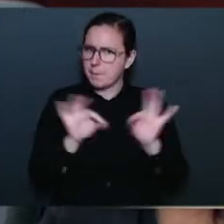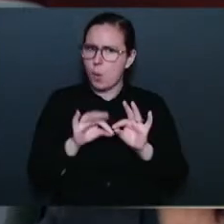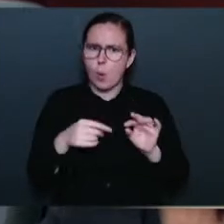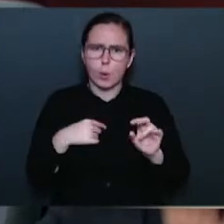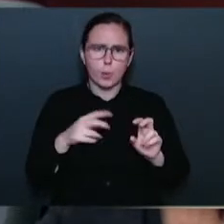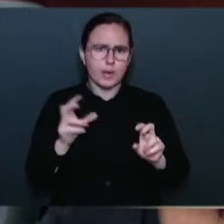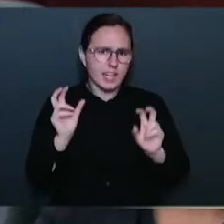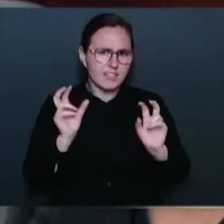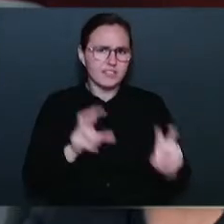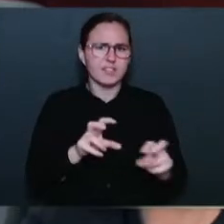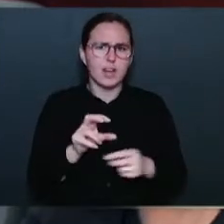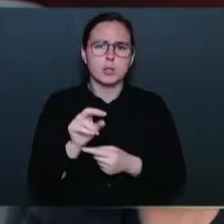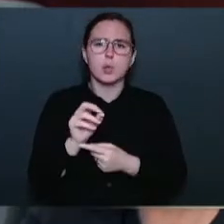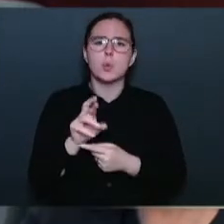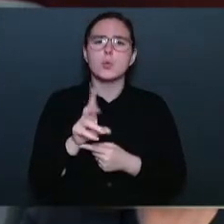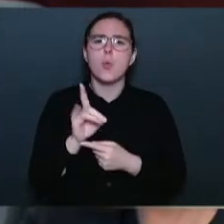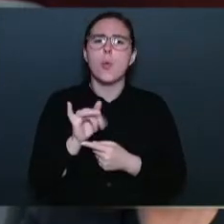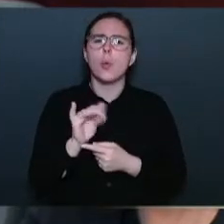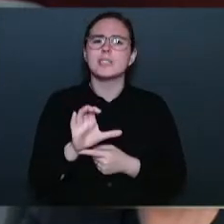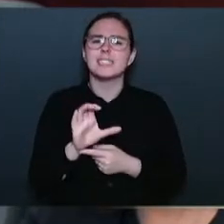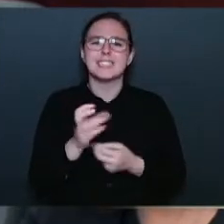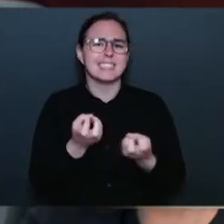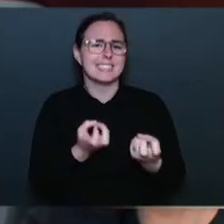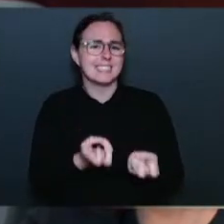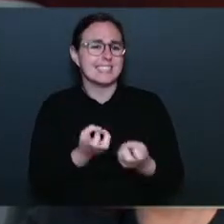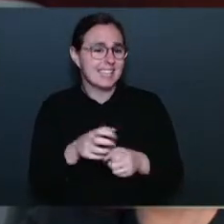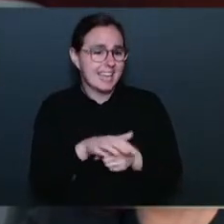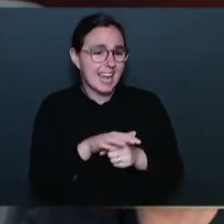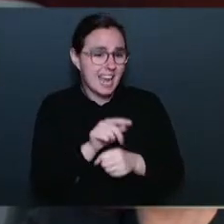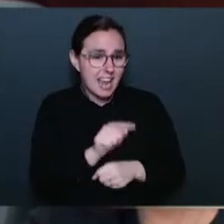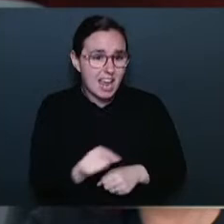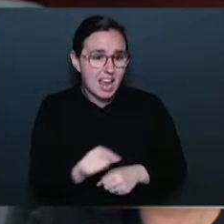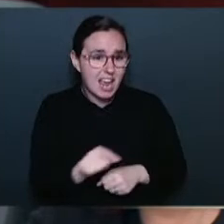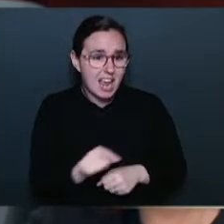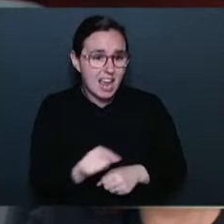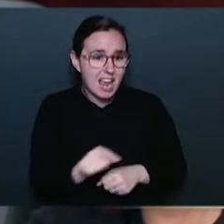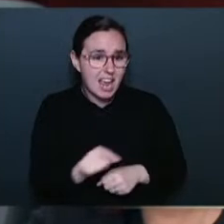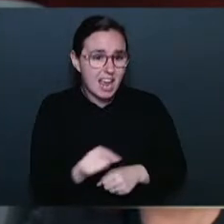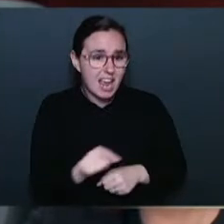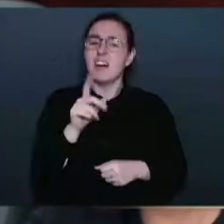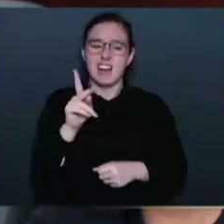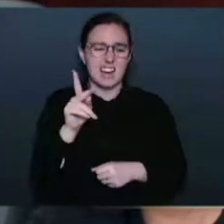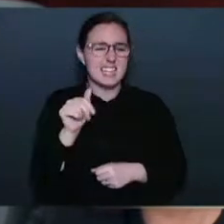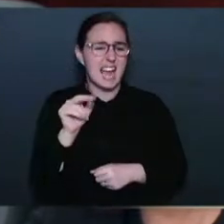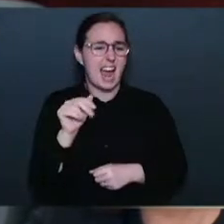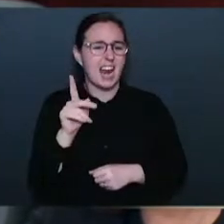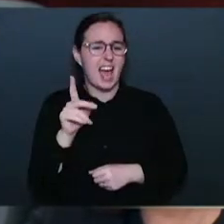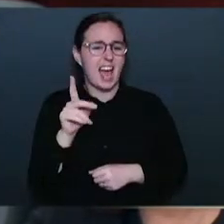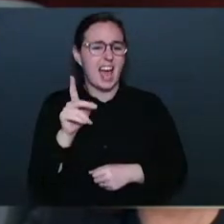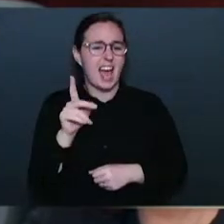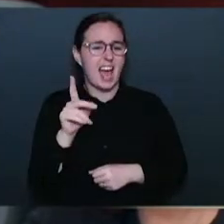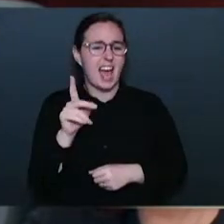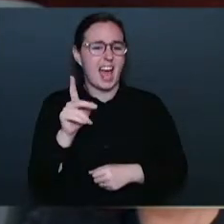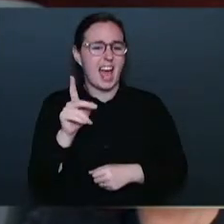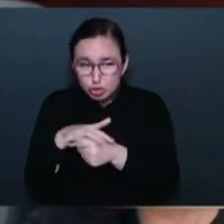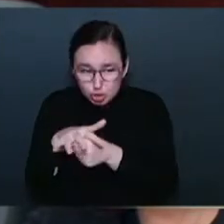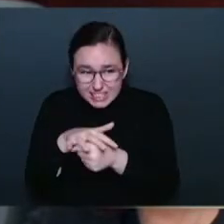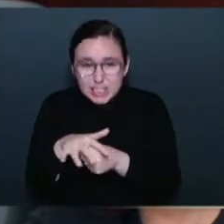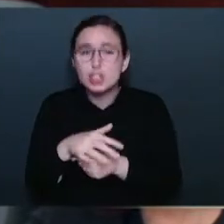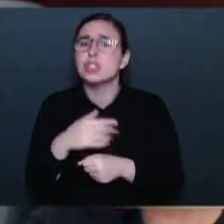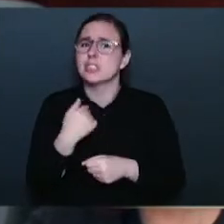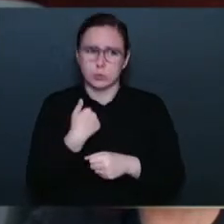region and Mr Speaker we will continue to bring responsible fiscal management so we can build key